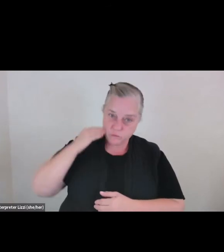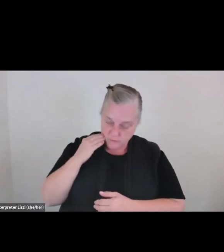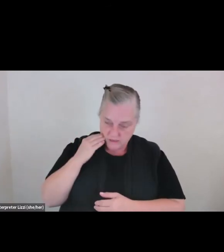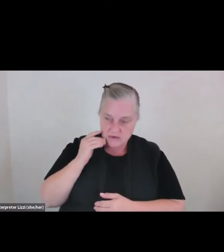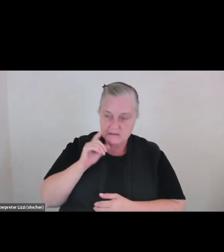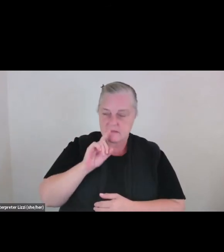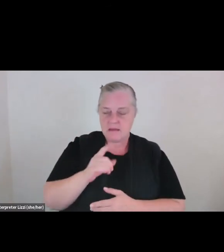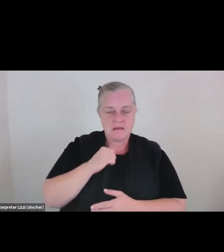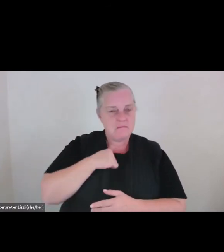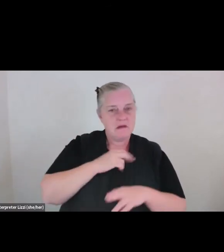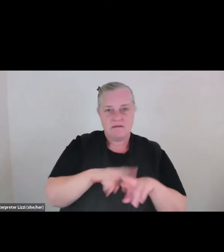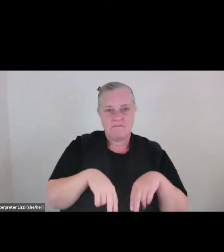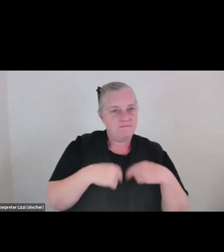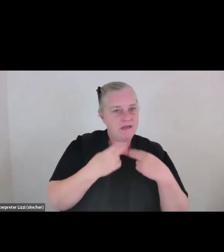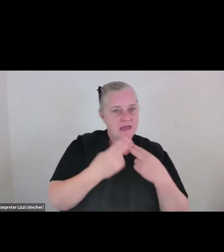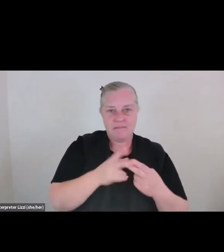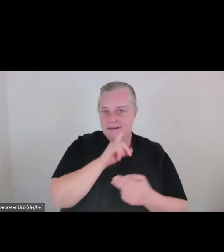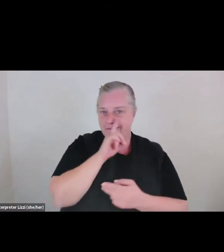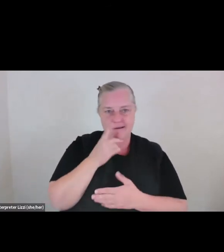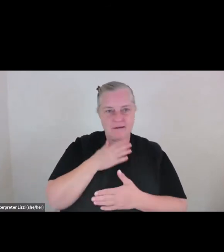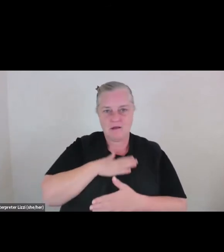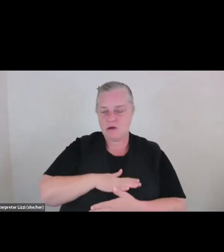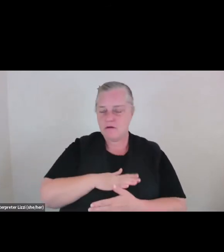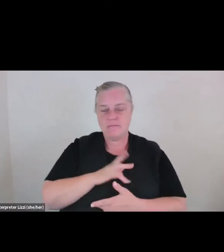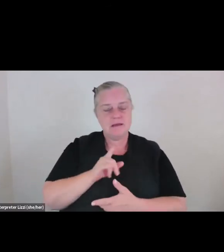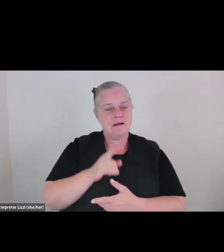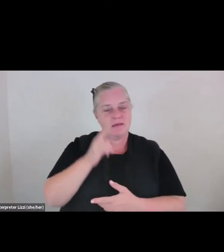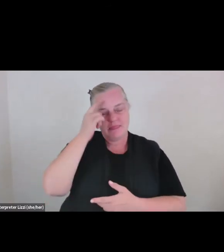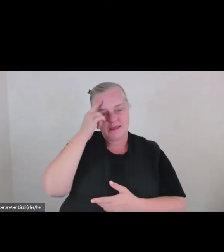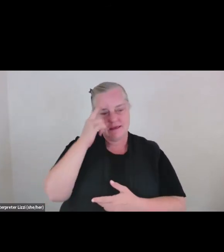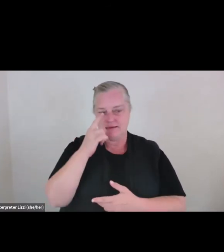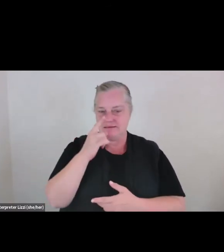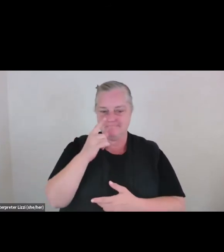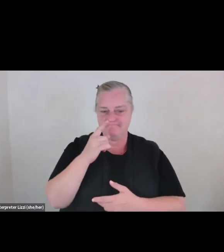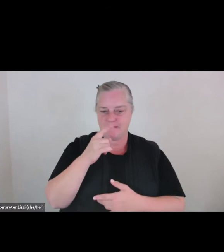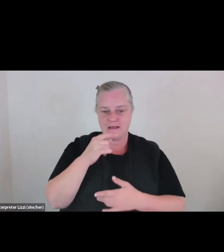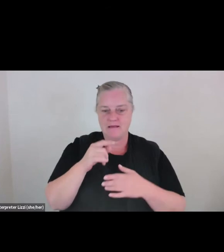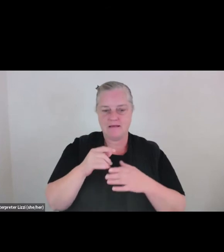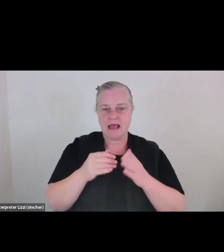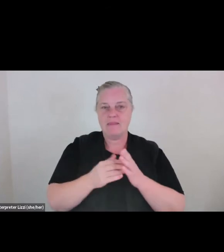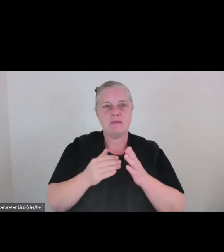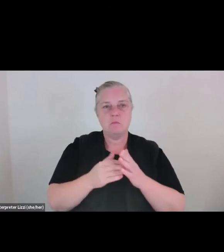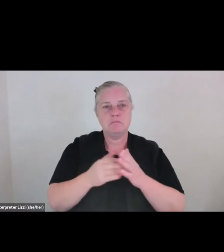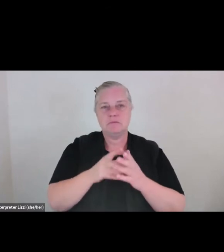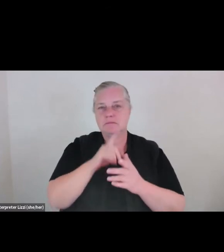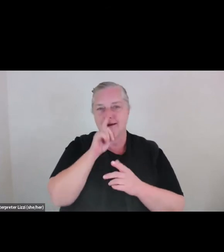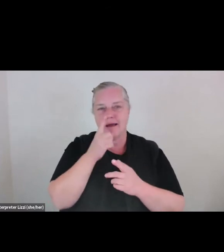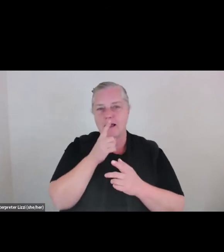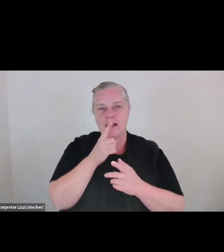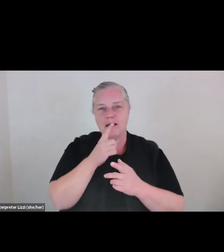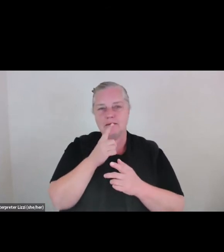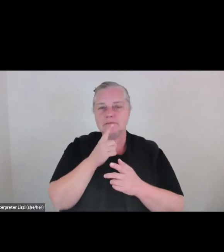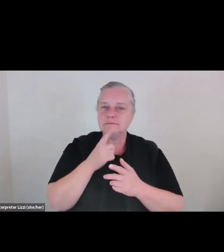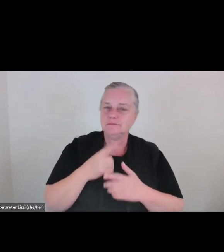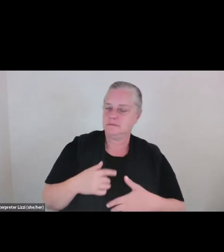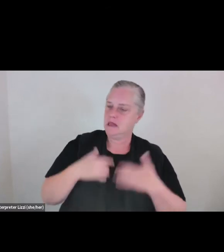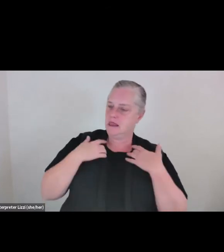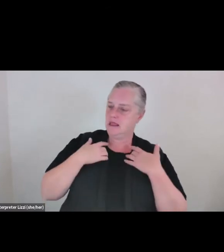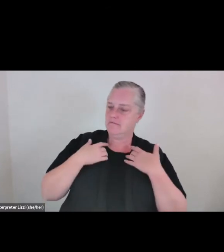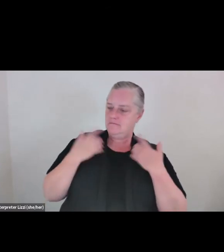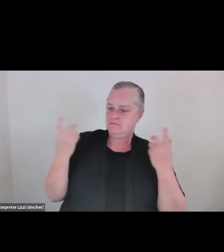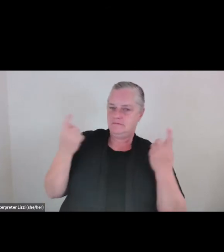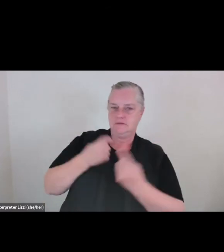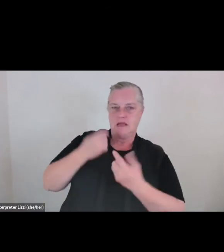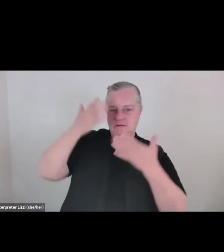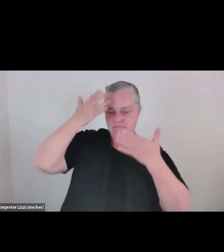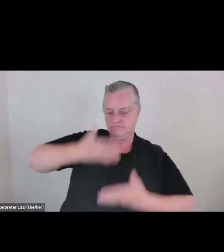risk. And so I'm unable to affirm my gender identity, you know? And yeah, that was a really big lesson for me, and also not